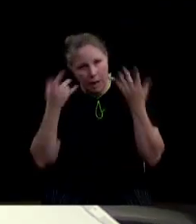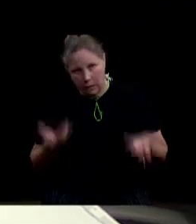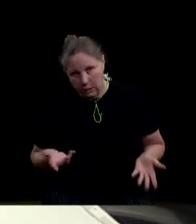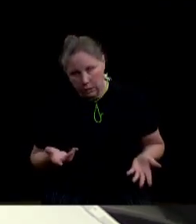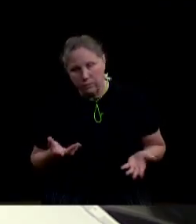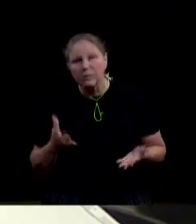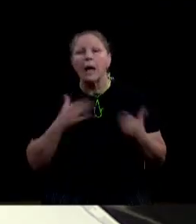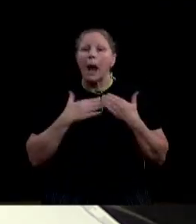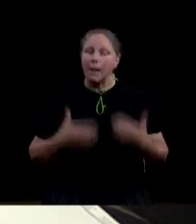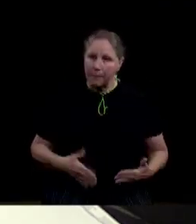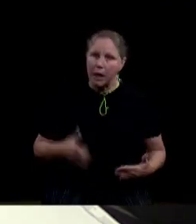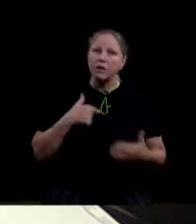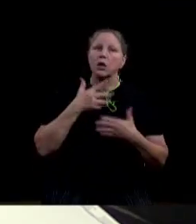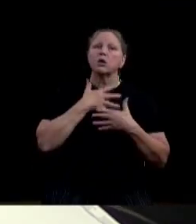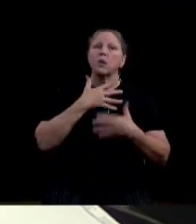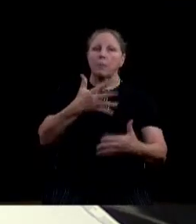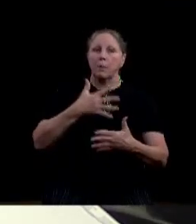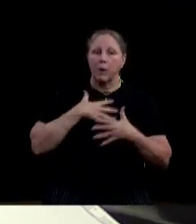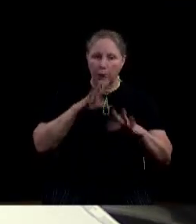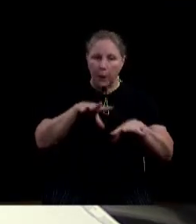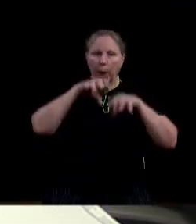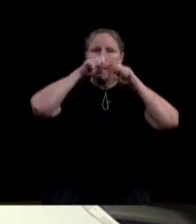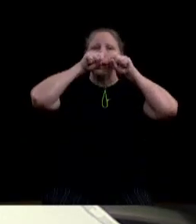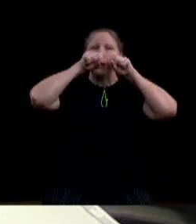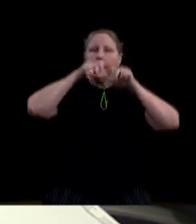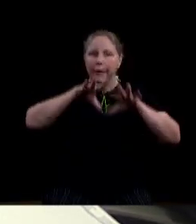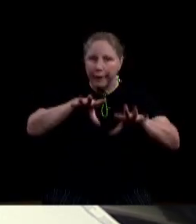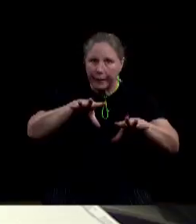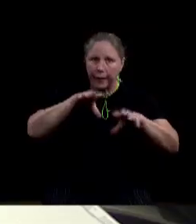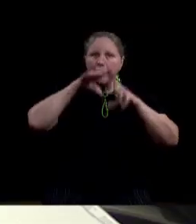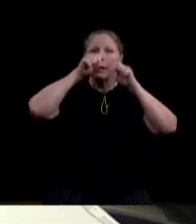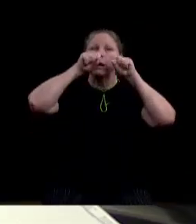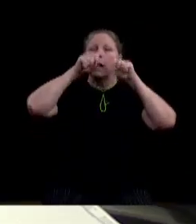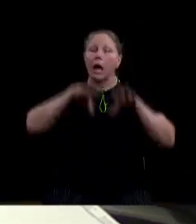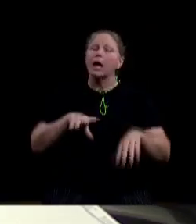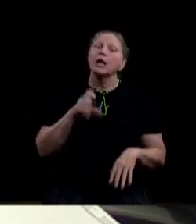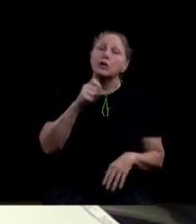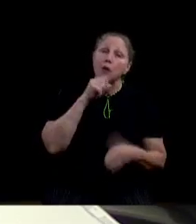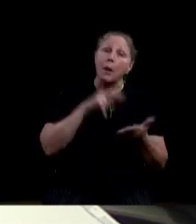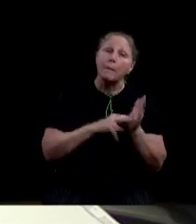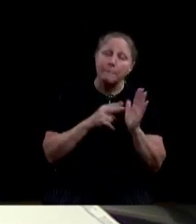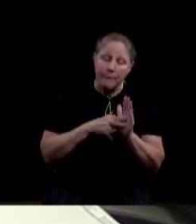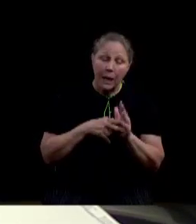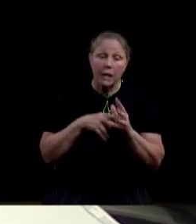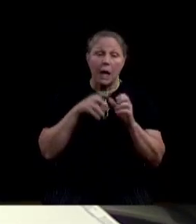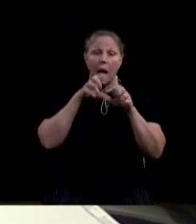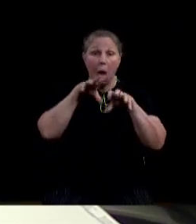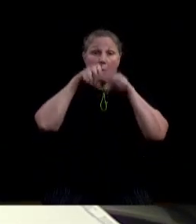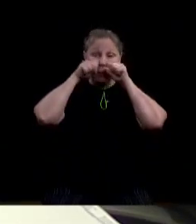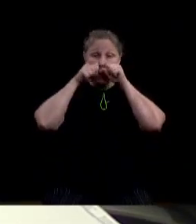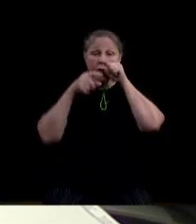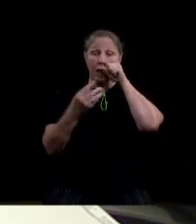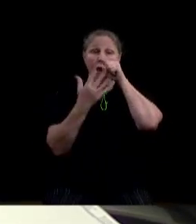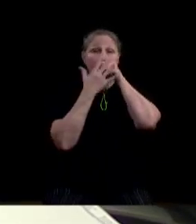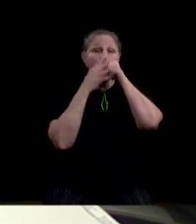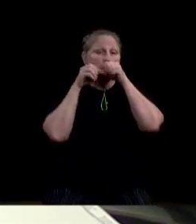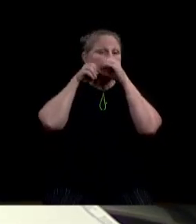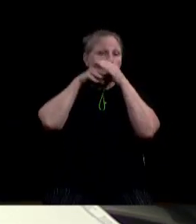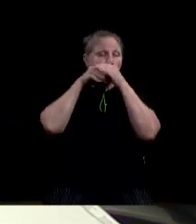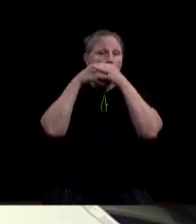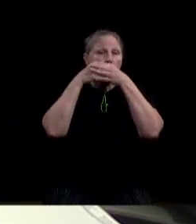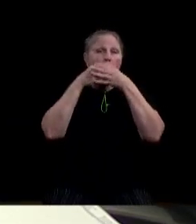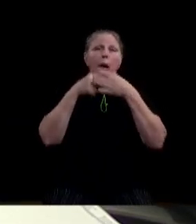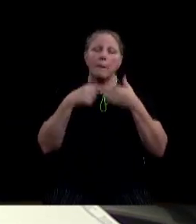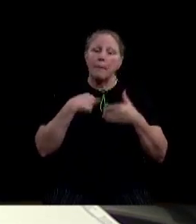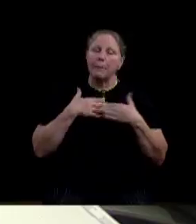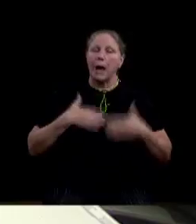carbon dioxide. So not getting out the carbon dioxide can contribute to weakening the immune system, which will make people sick.